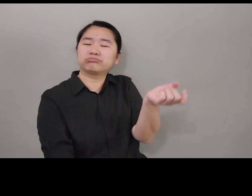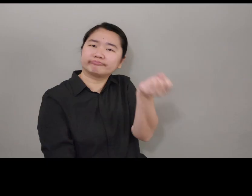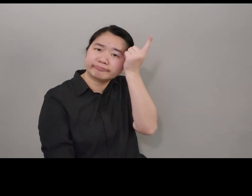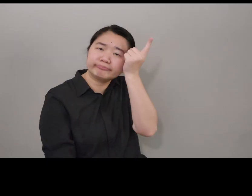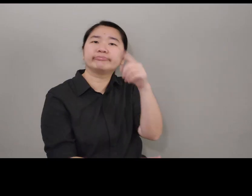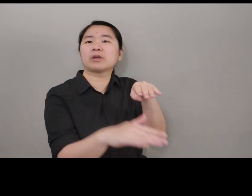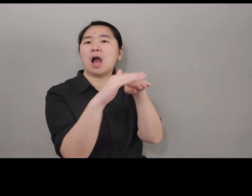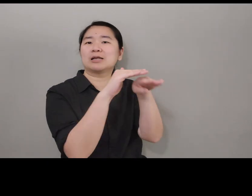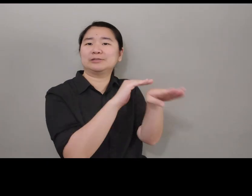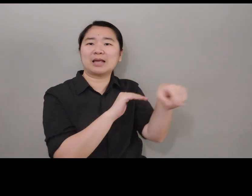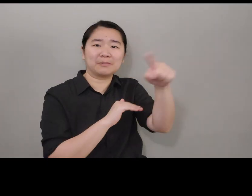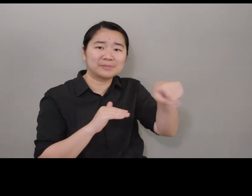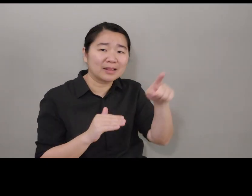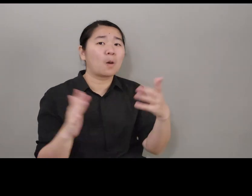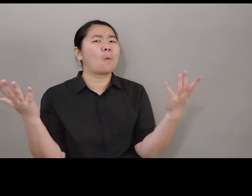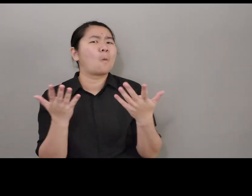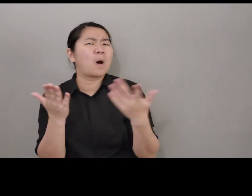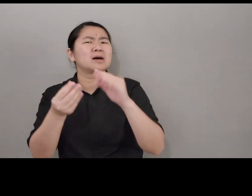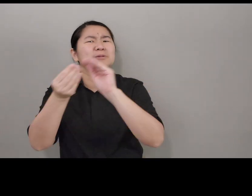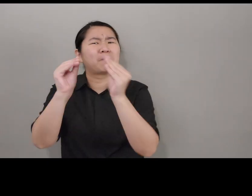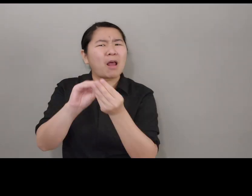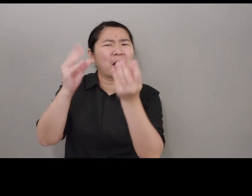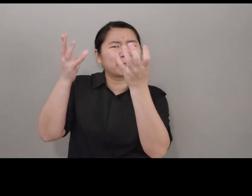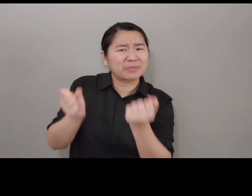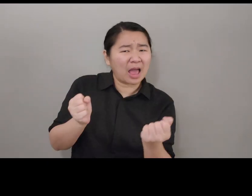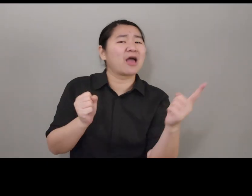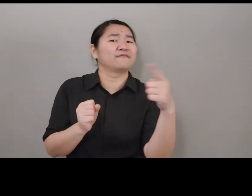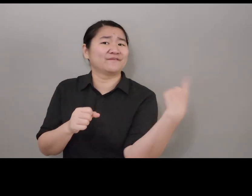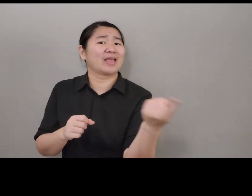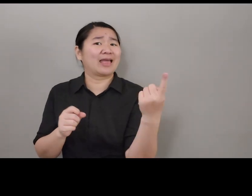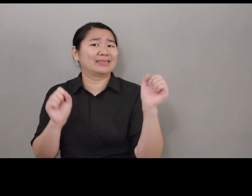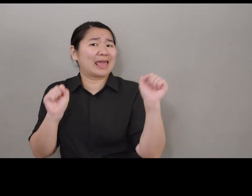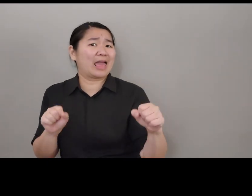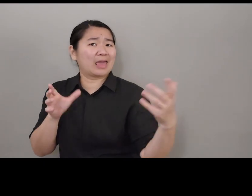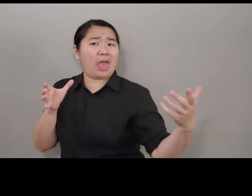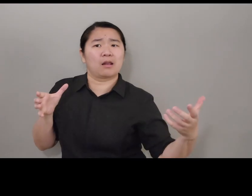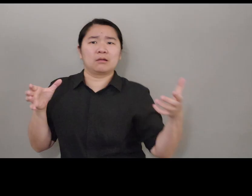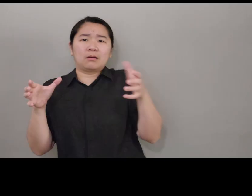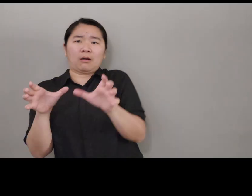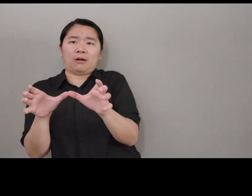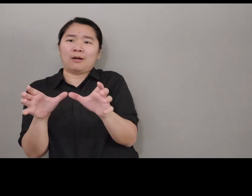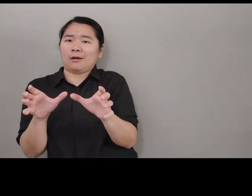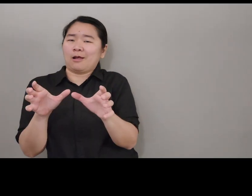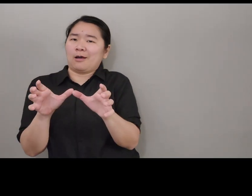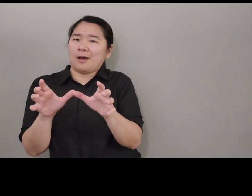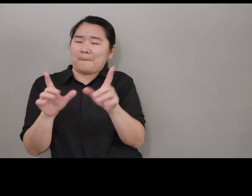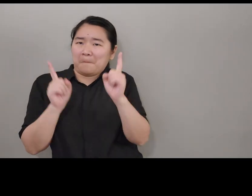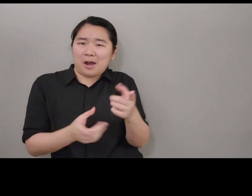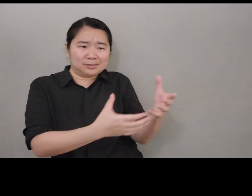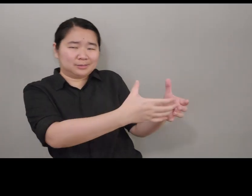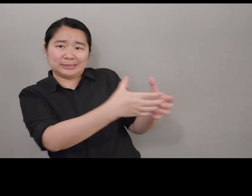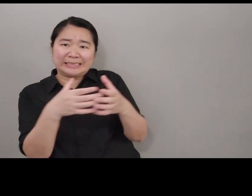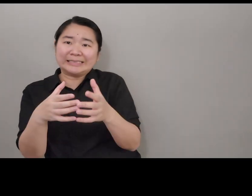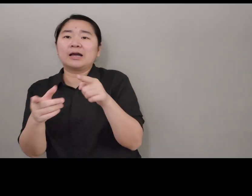the problem lies. And I think this is something that, yes, we will see AI do parts of it, or even automation do parts of it